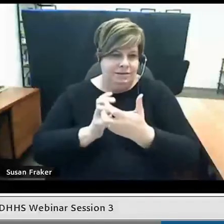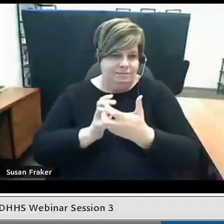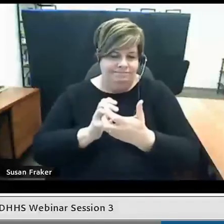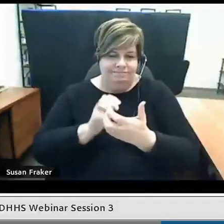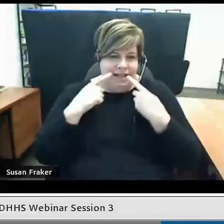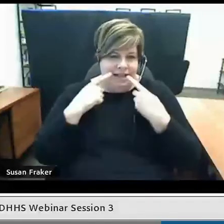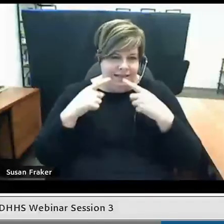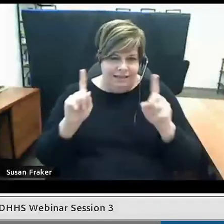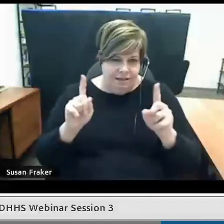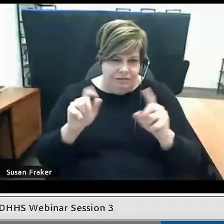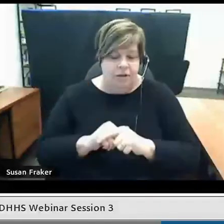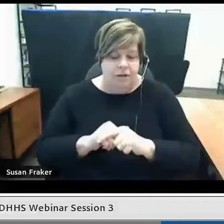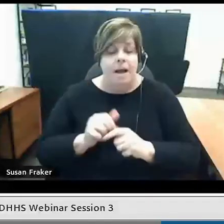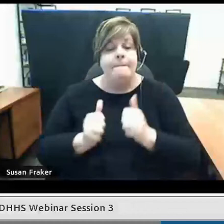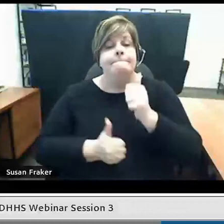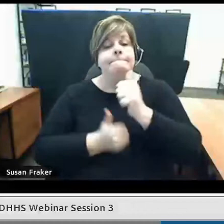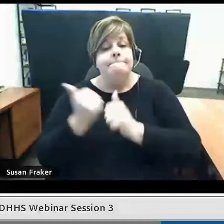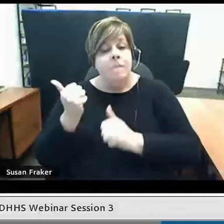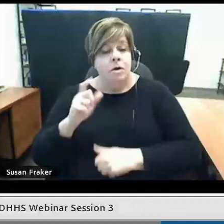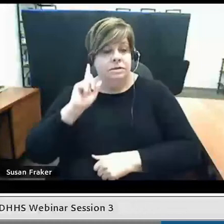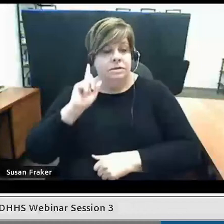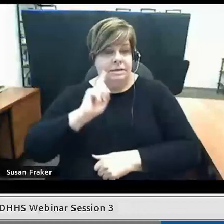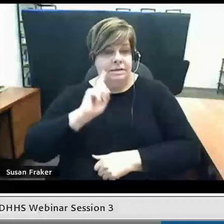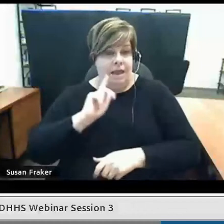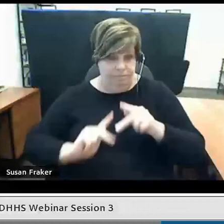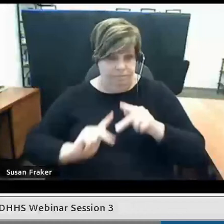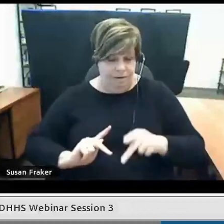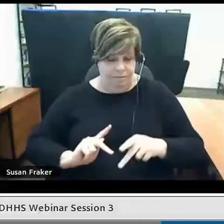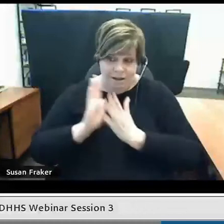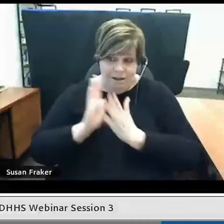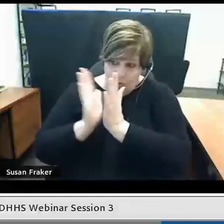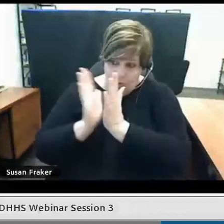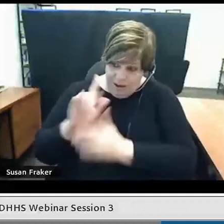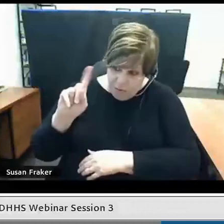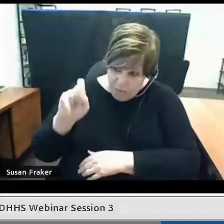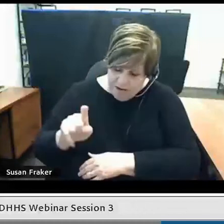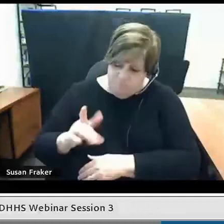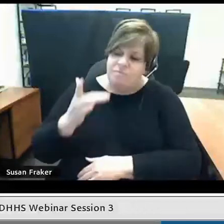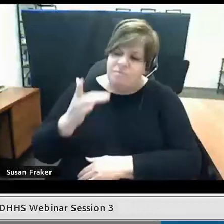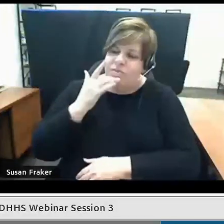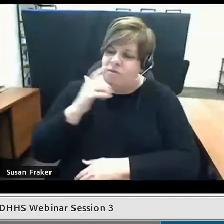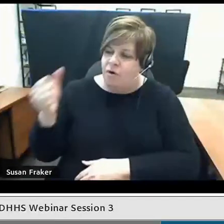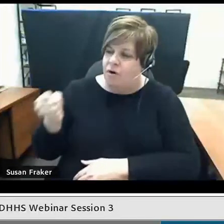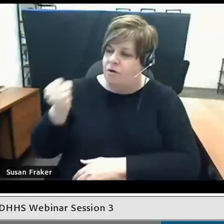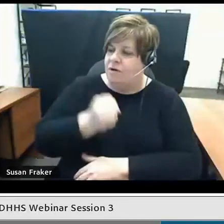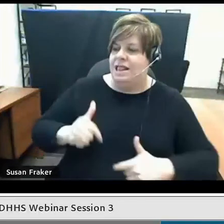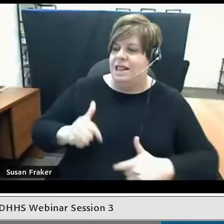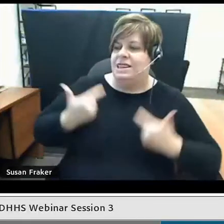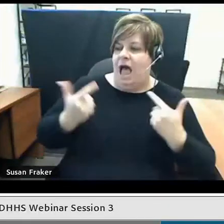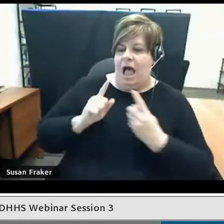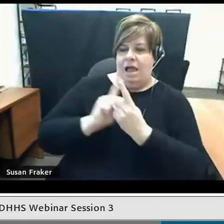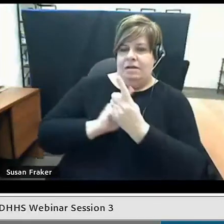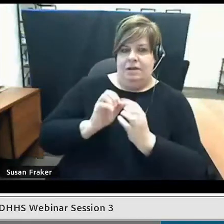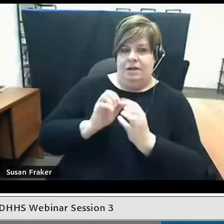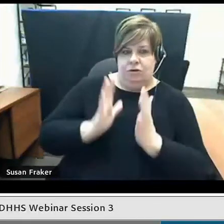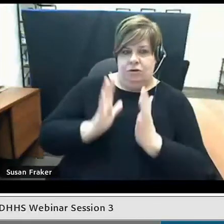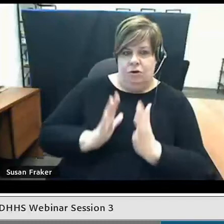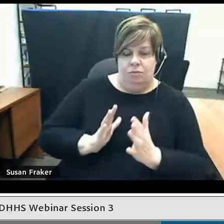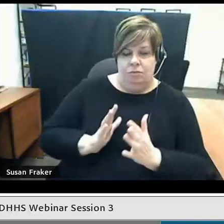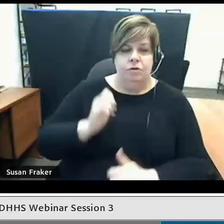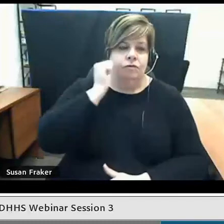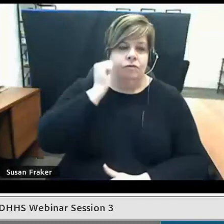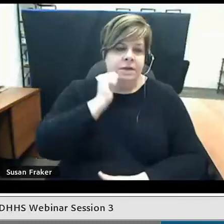if asked, would say that they would prefer a live interpreter for day-to-day kinds of interactions, for meetings, for